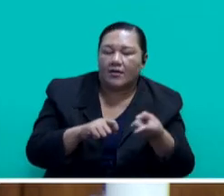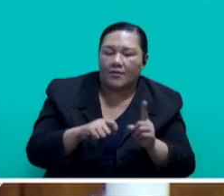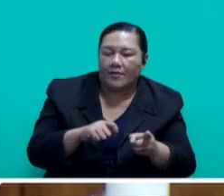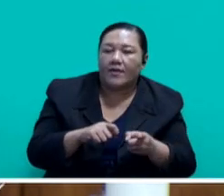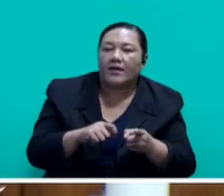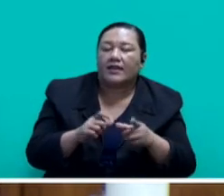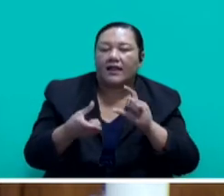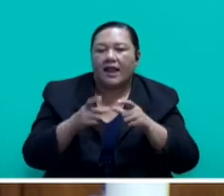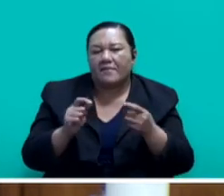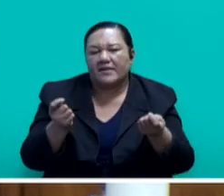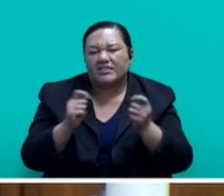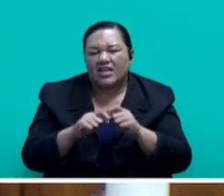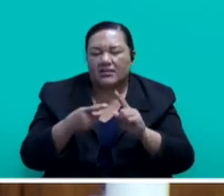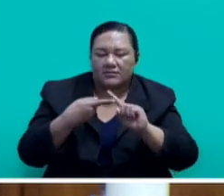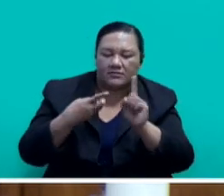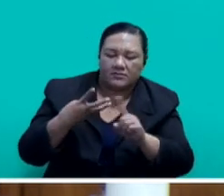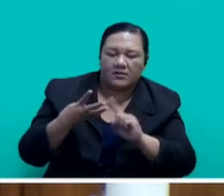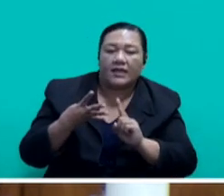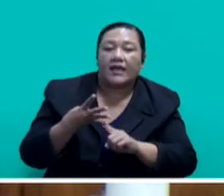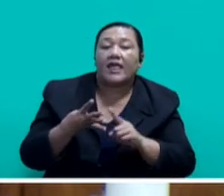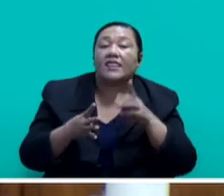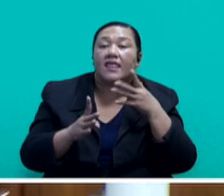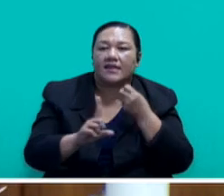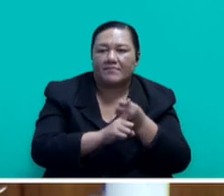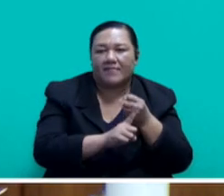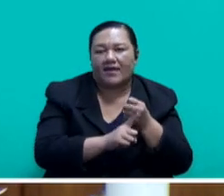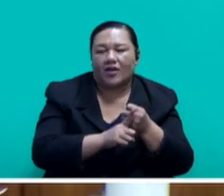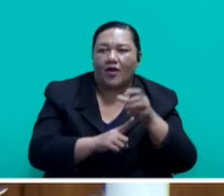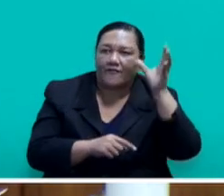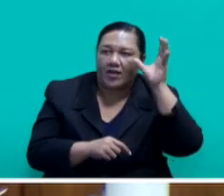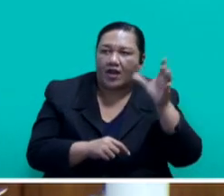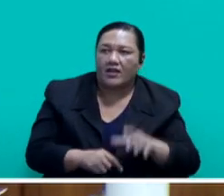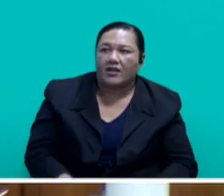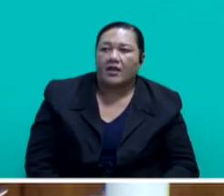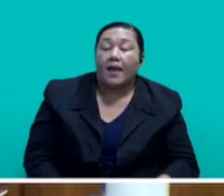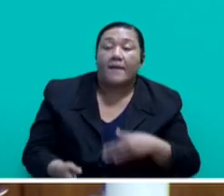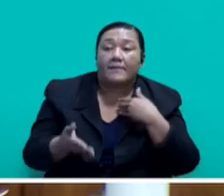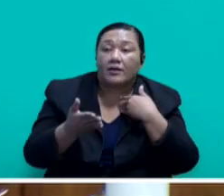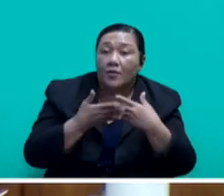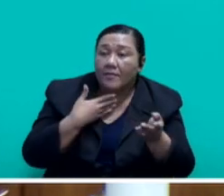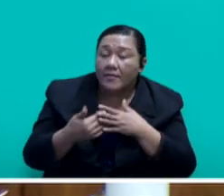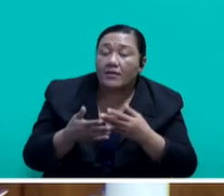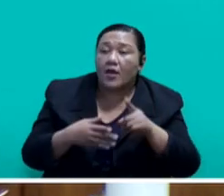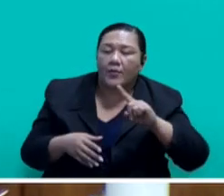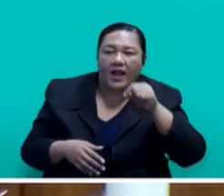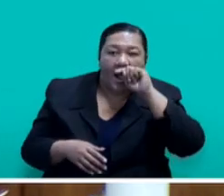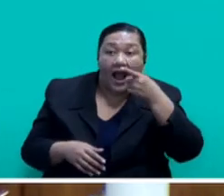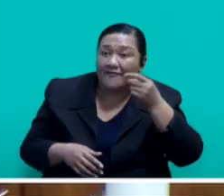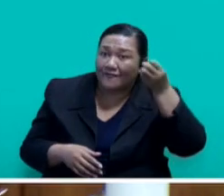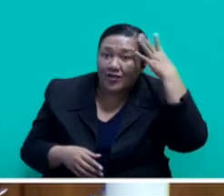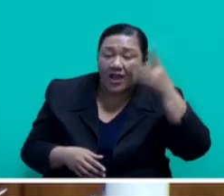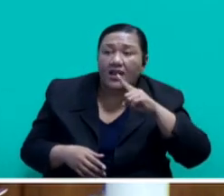country. However, we must not forget that while we had little or no control over these events,